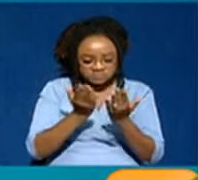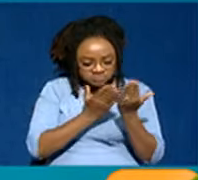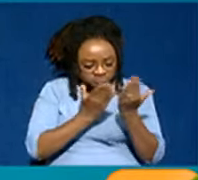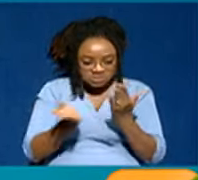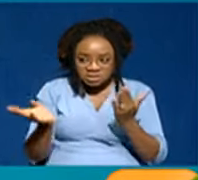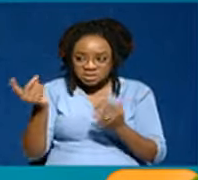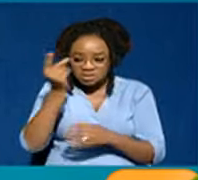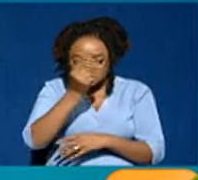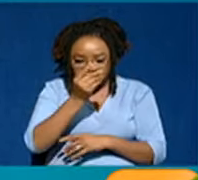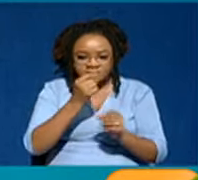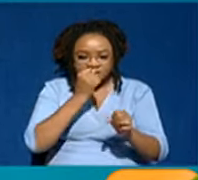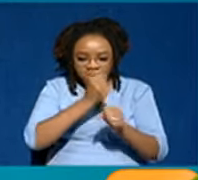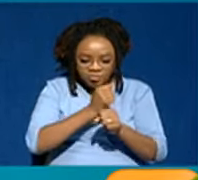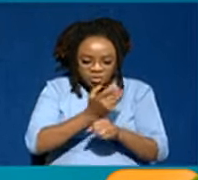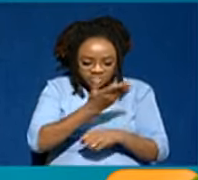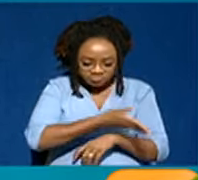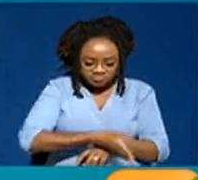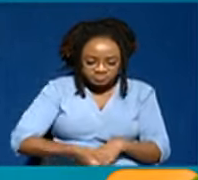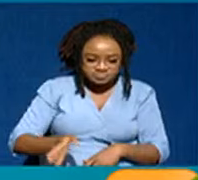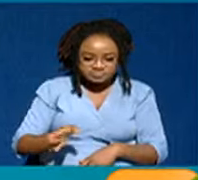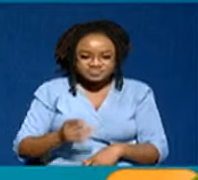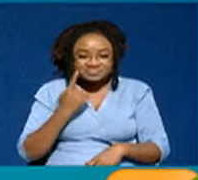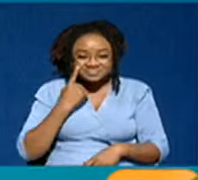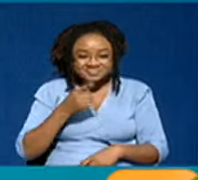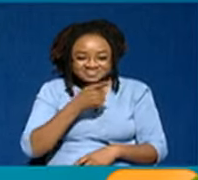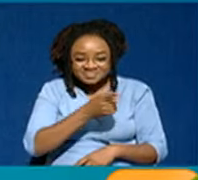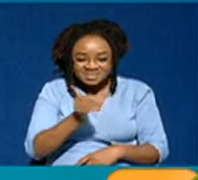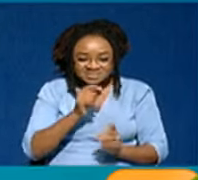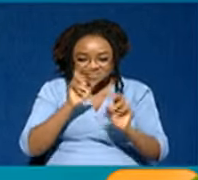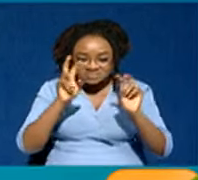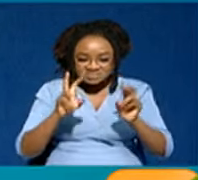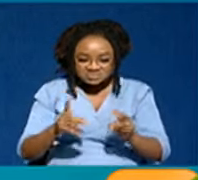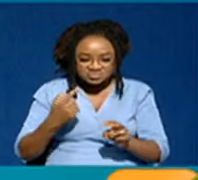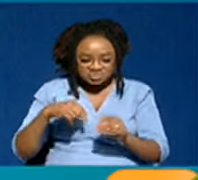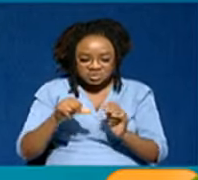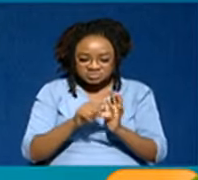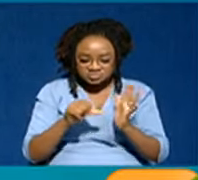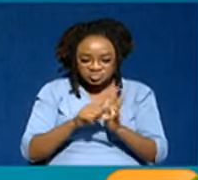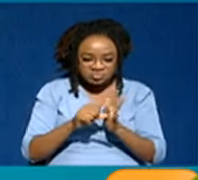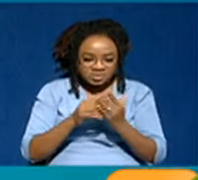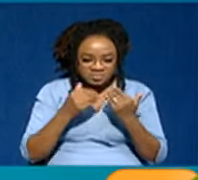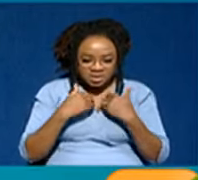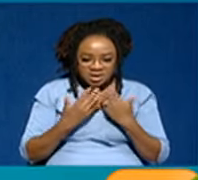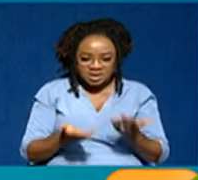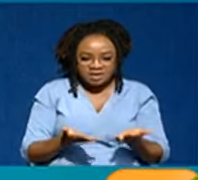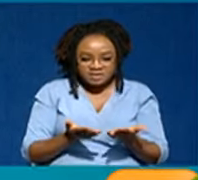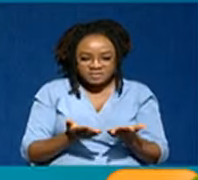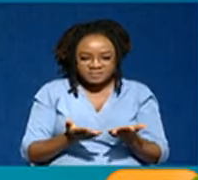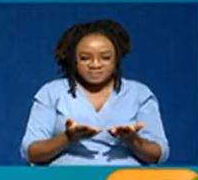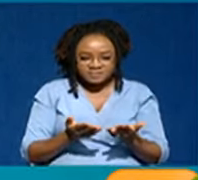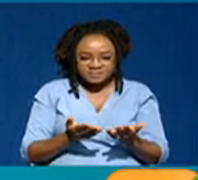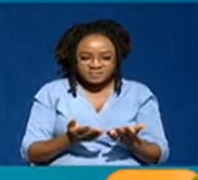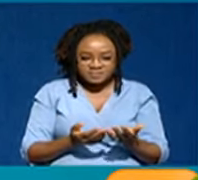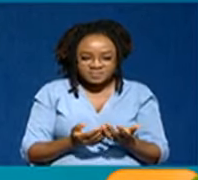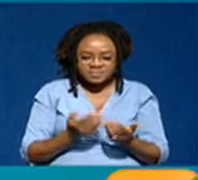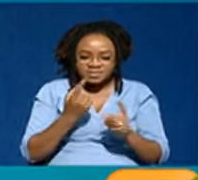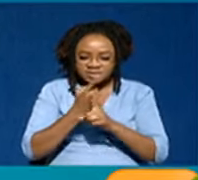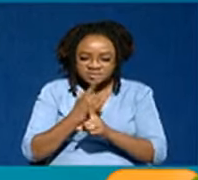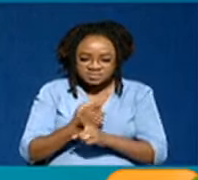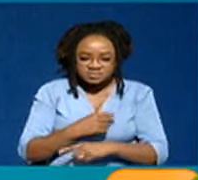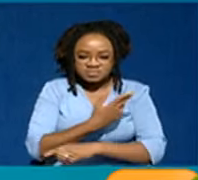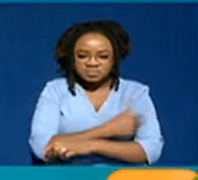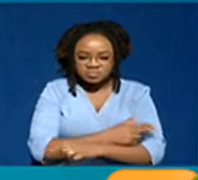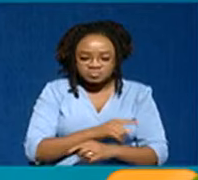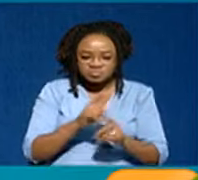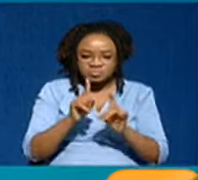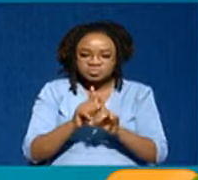a private hospital at night. Yeah. So those are some of the issues that we have in this particular notice. We have shortage of doctors across the country yeah. in the facilities to the